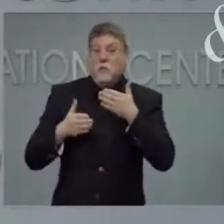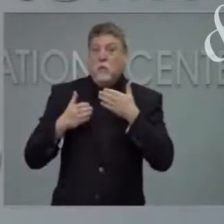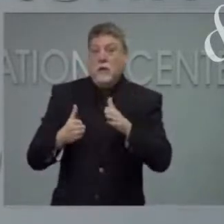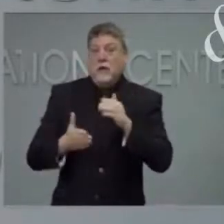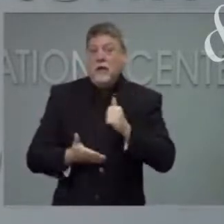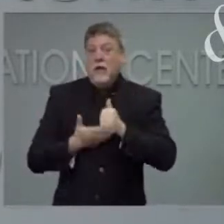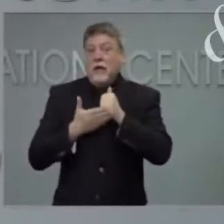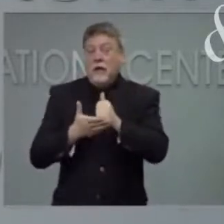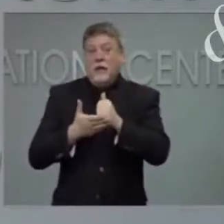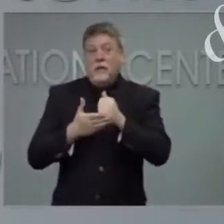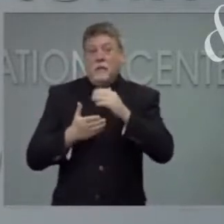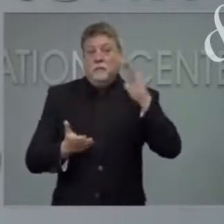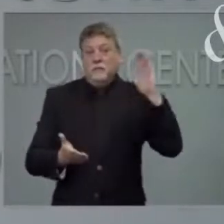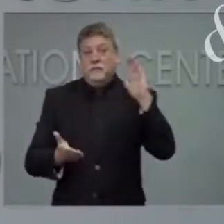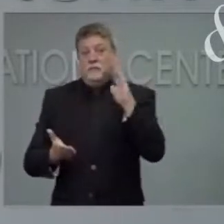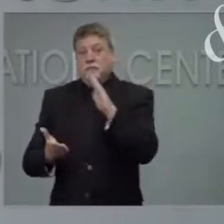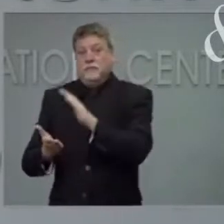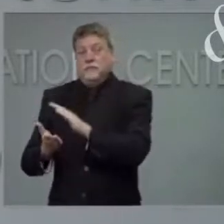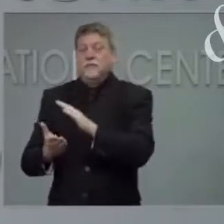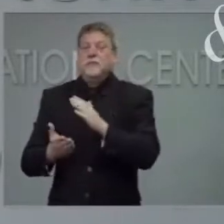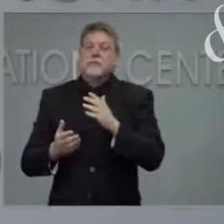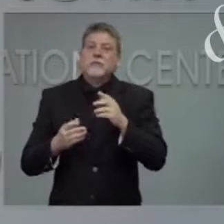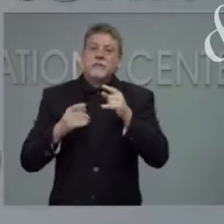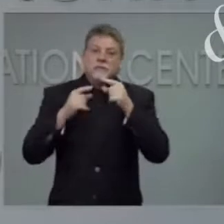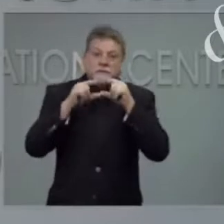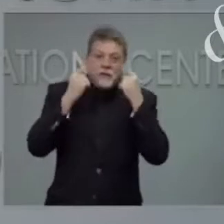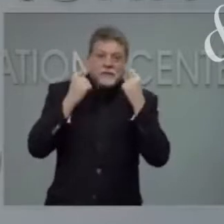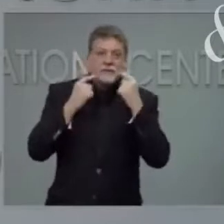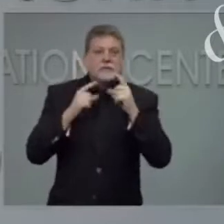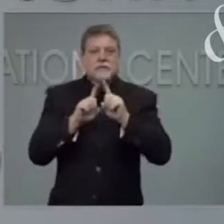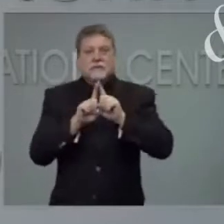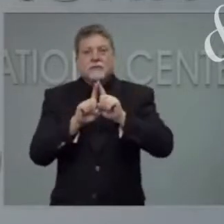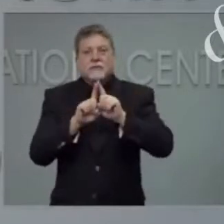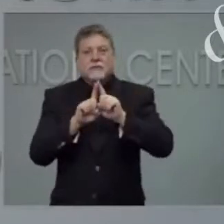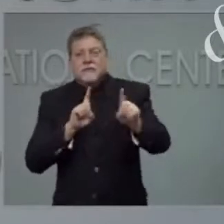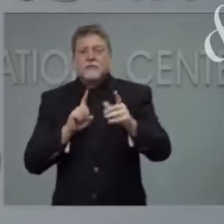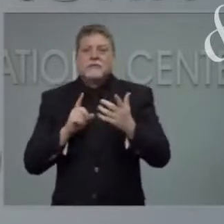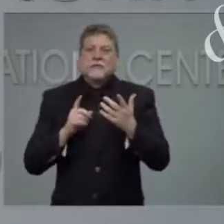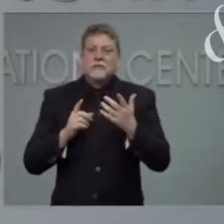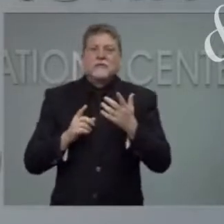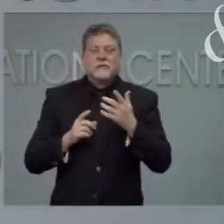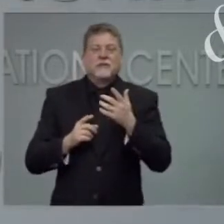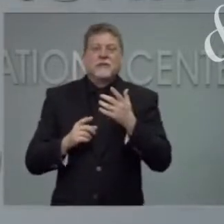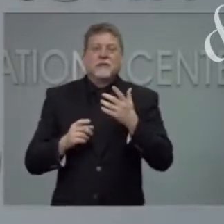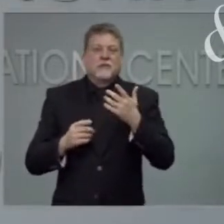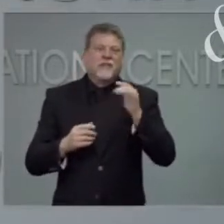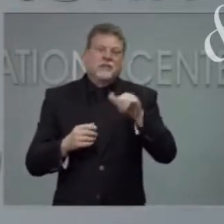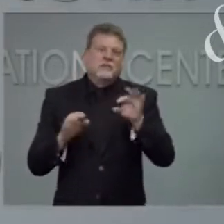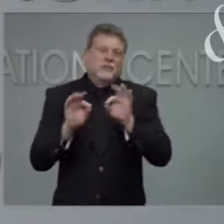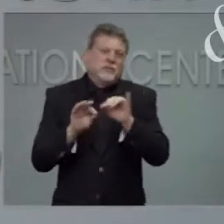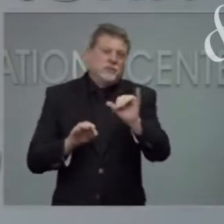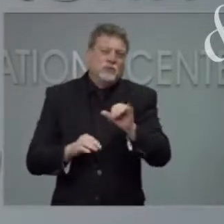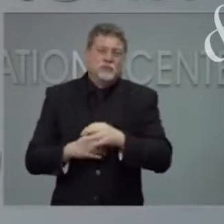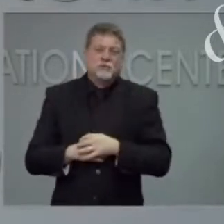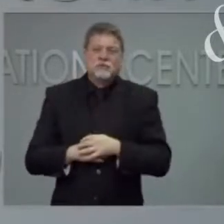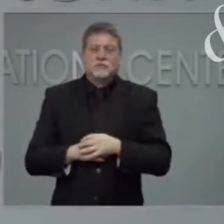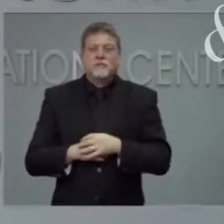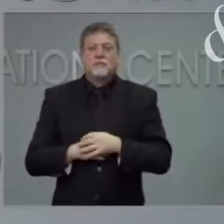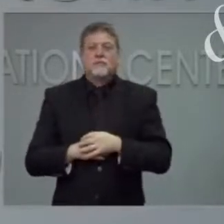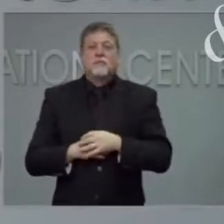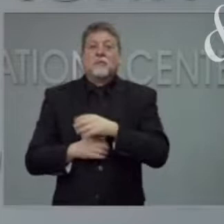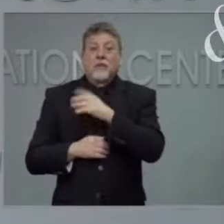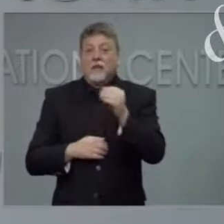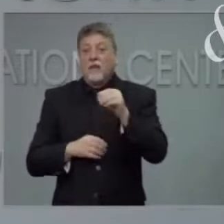careful, because people will have more opportunities to gather. We need to keep masking and keep social distancing. And by the